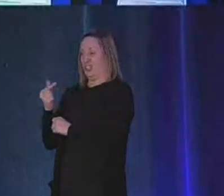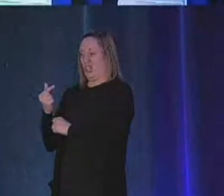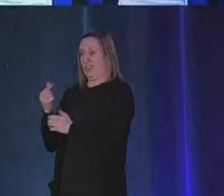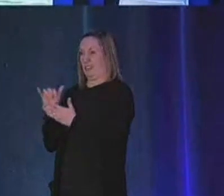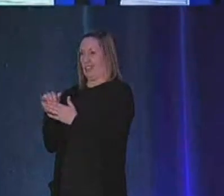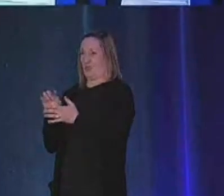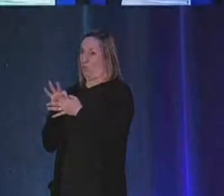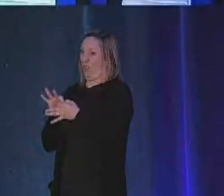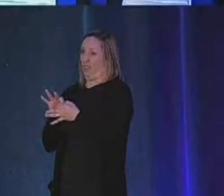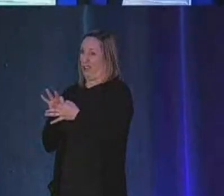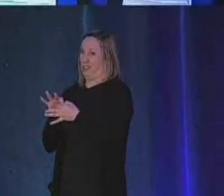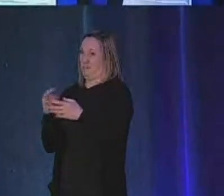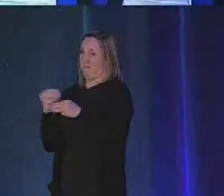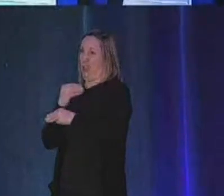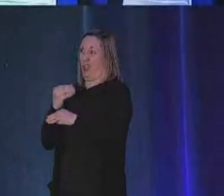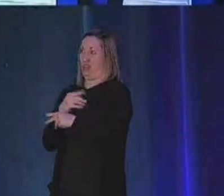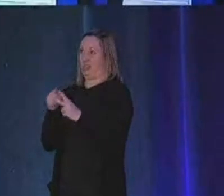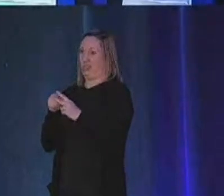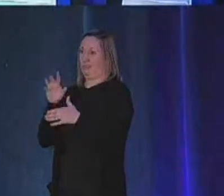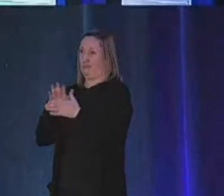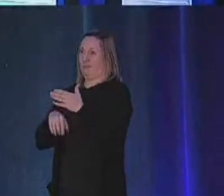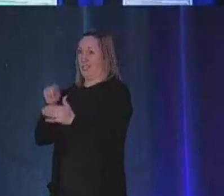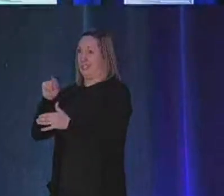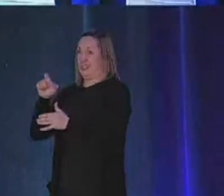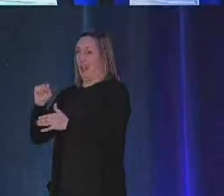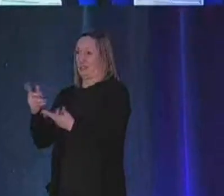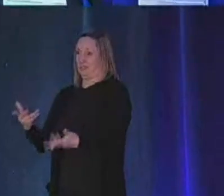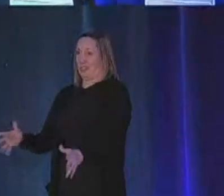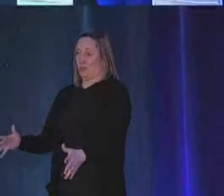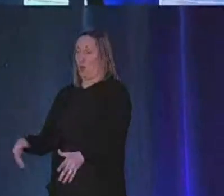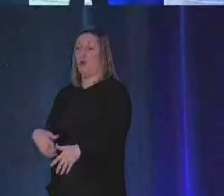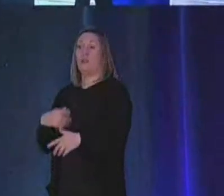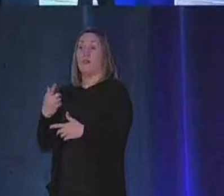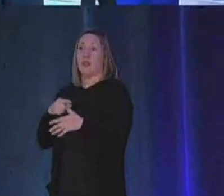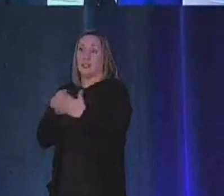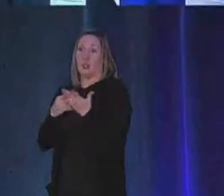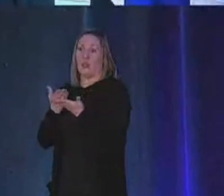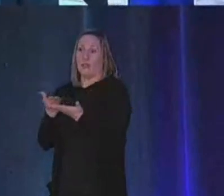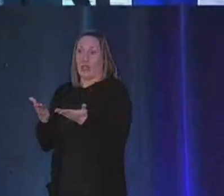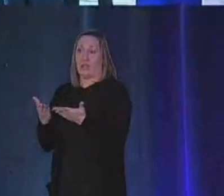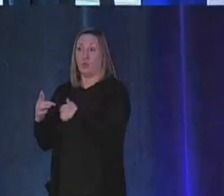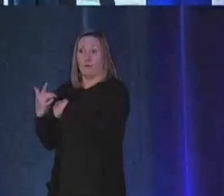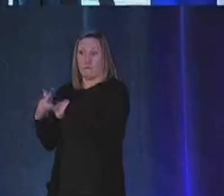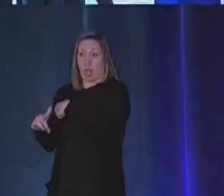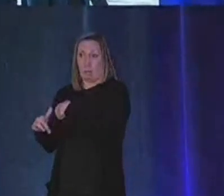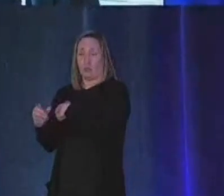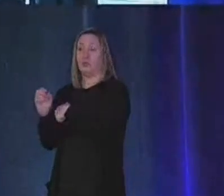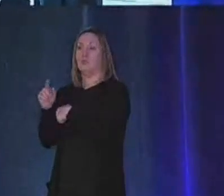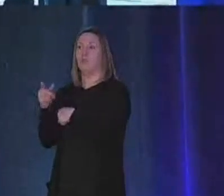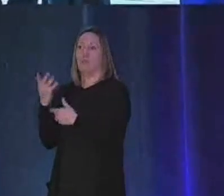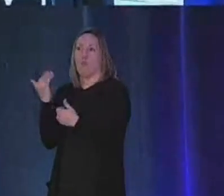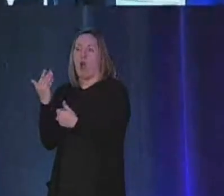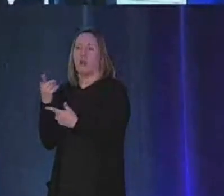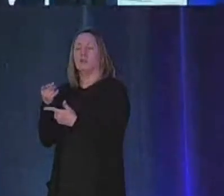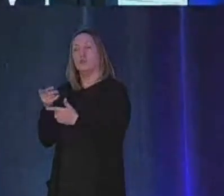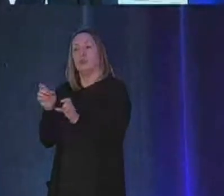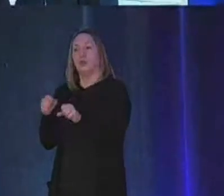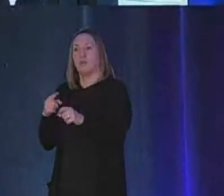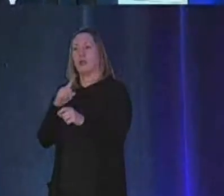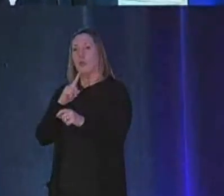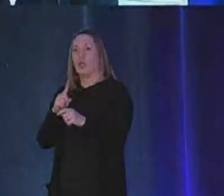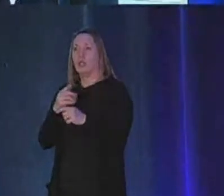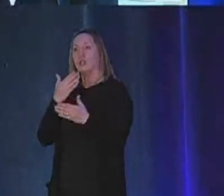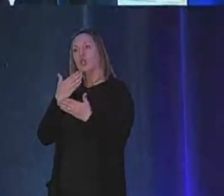text math, right? These are things that are available to you so that you can make